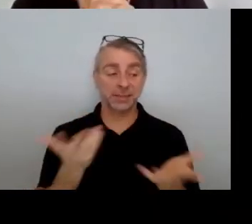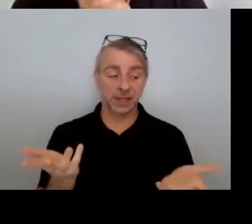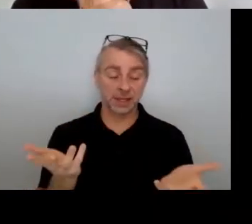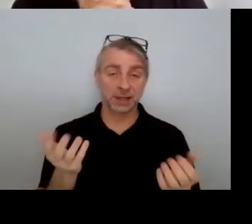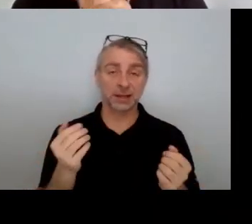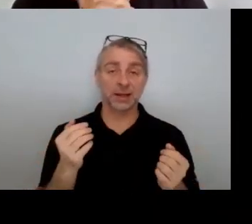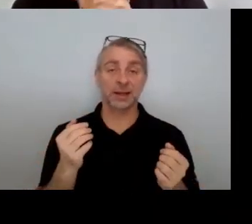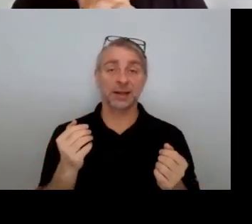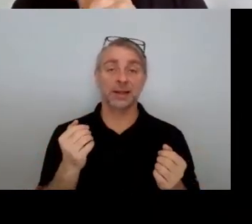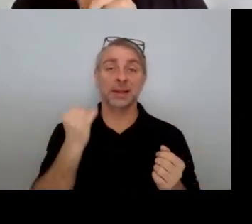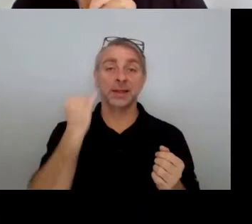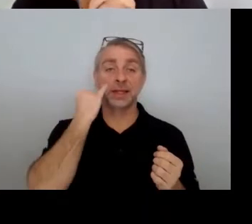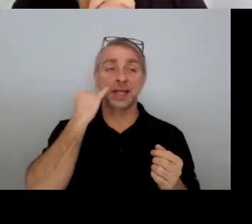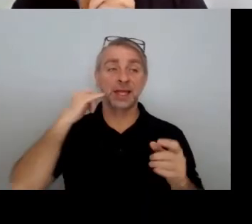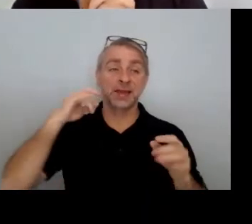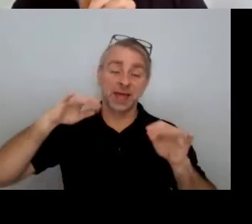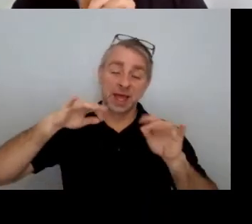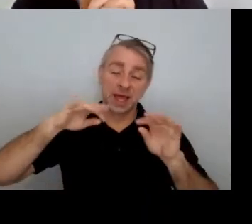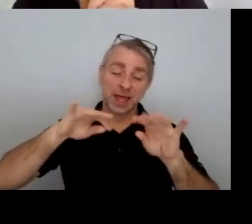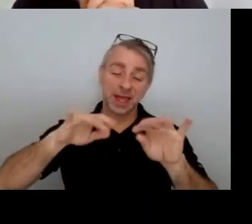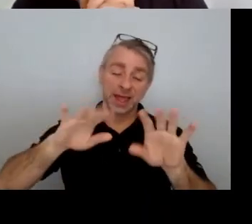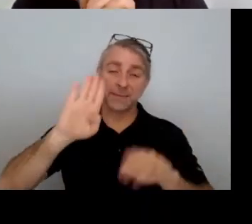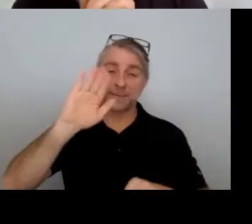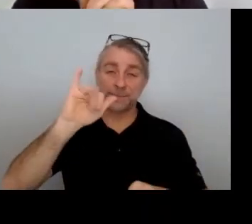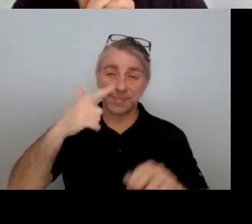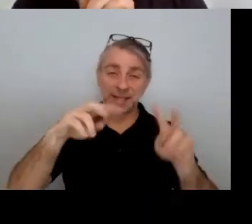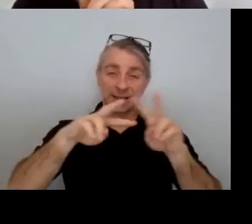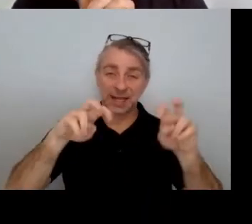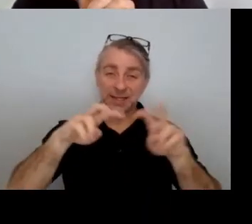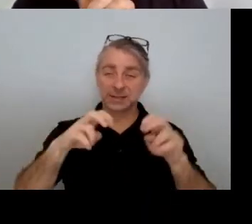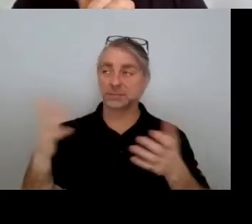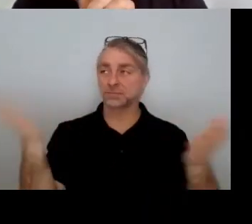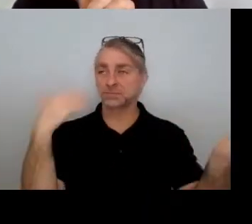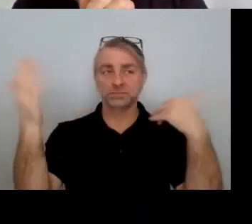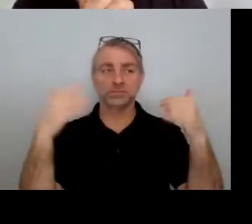a very big meta-analysis, it would be good to have a bigger team.